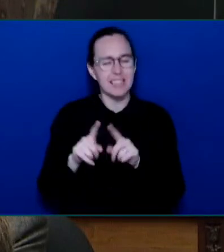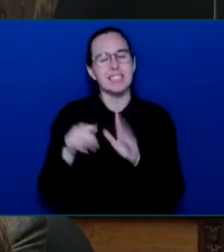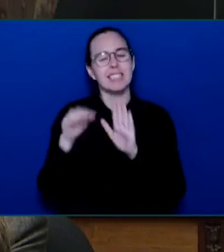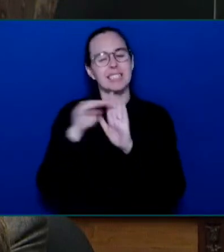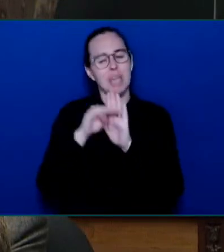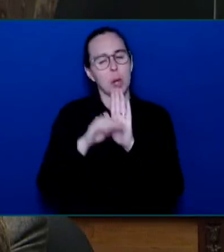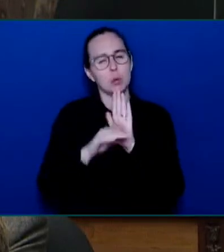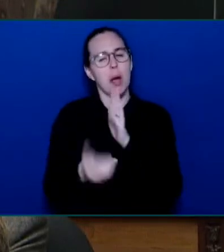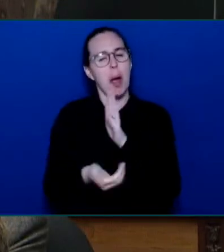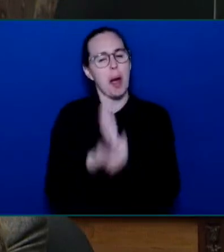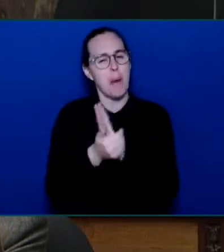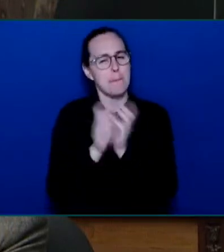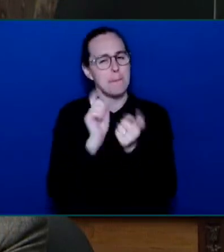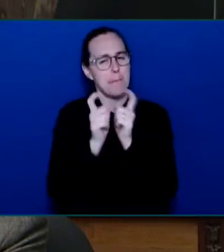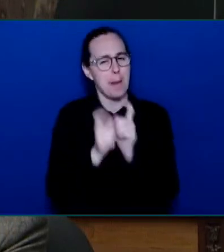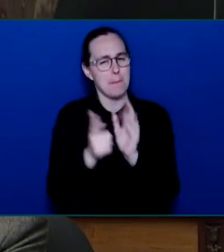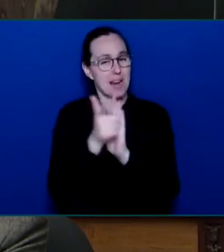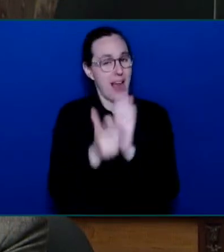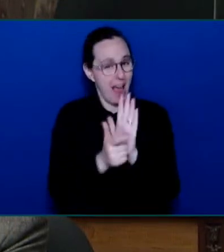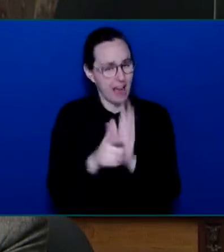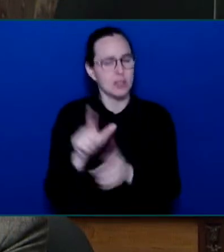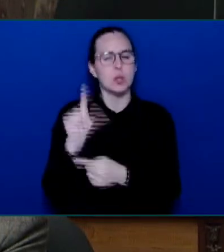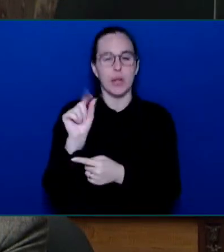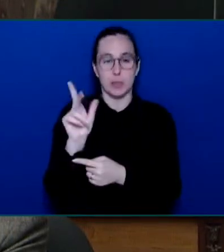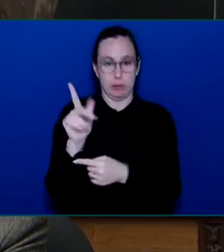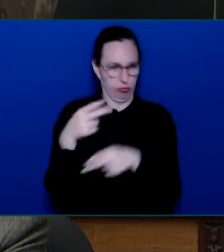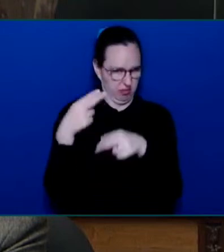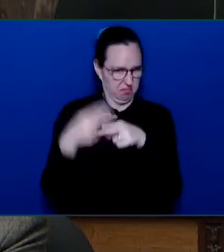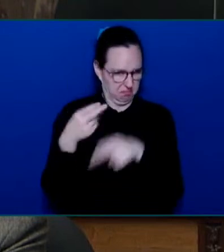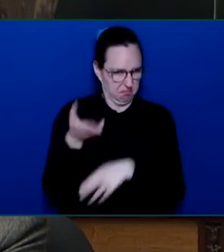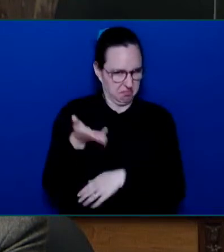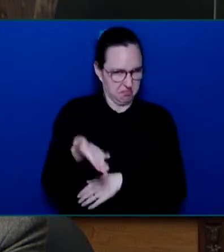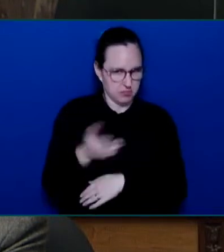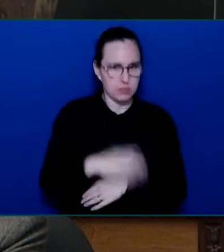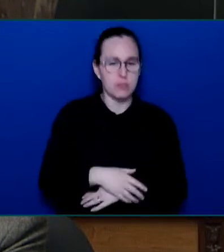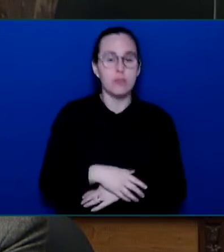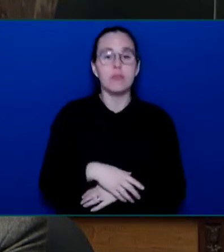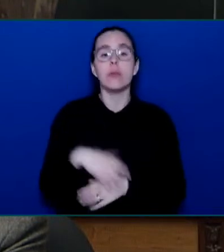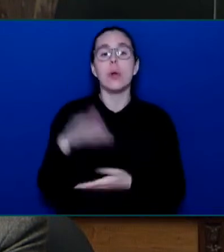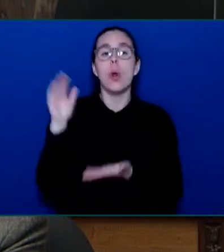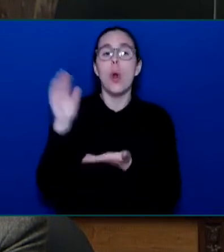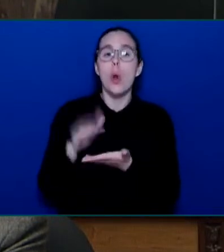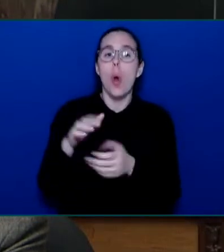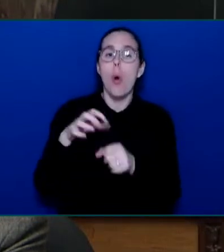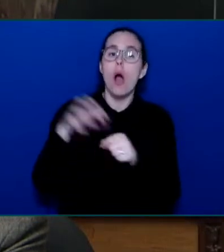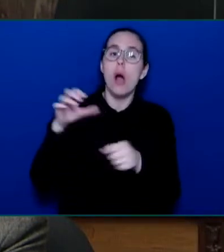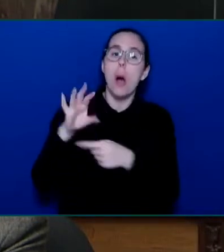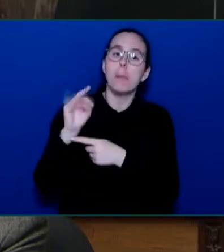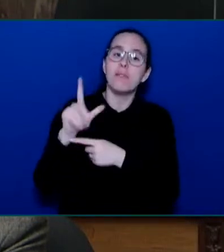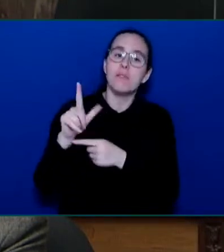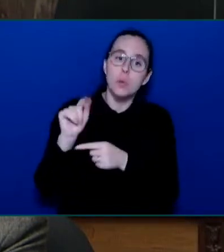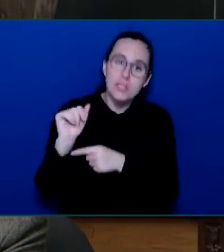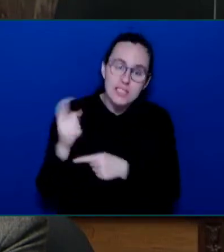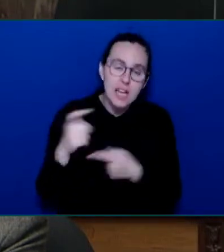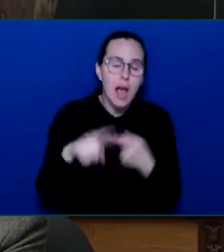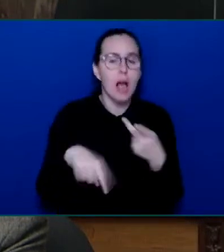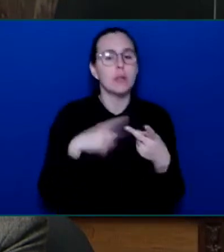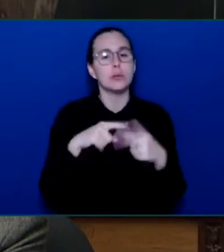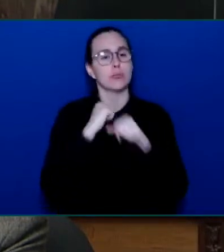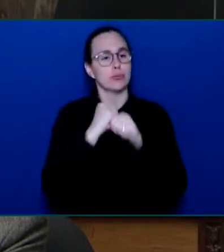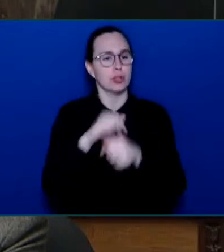Supreme Court Act, Low Carbon Fuels Act, Protected Areas of British Columbia Act, Manufactured Home Park Tenancy